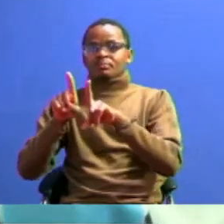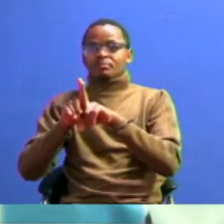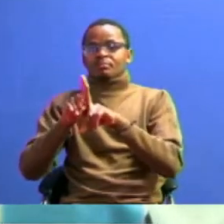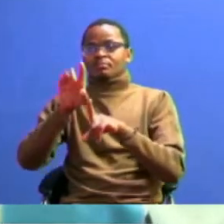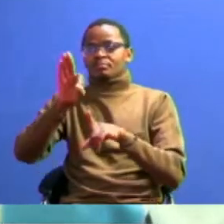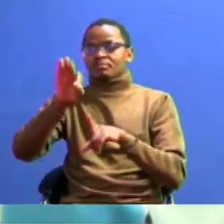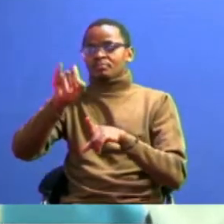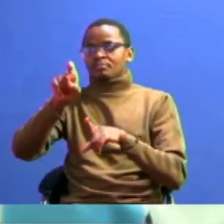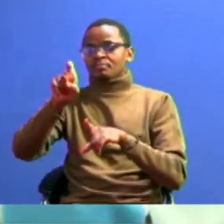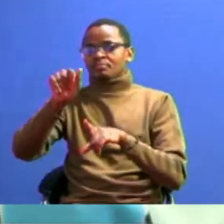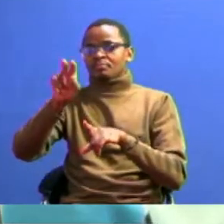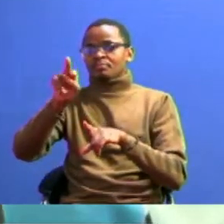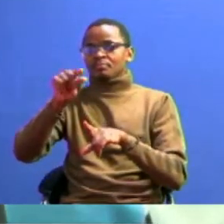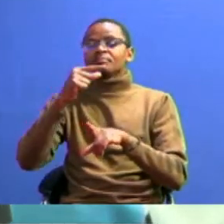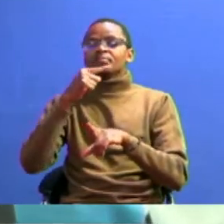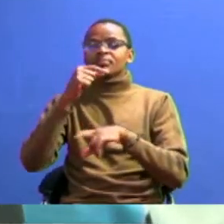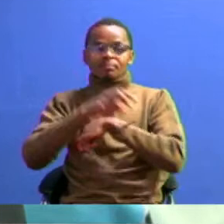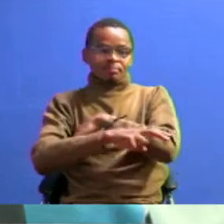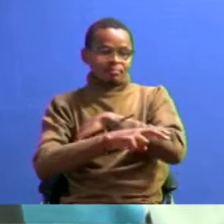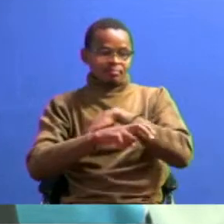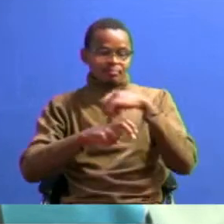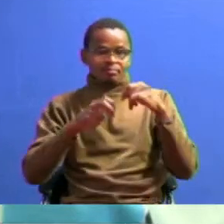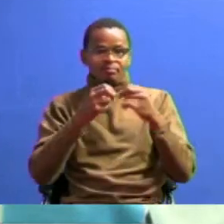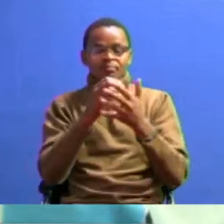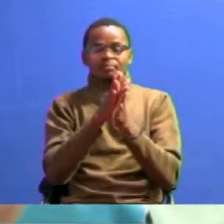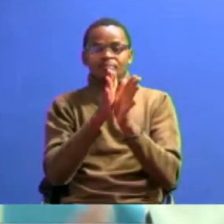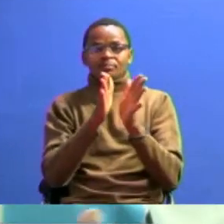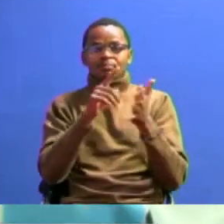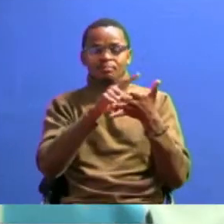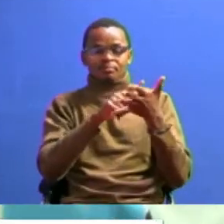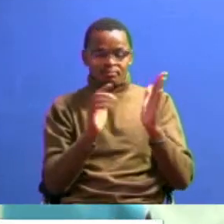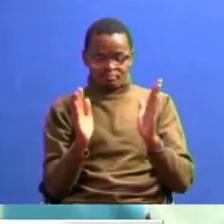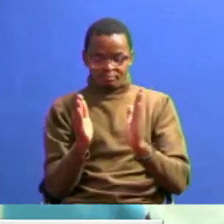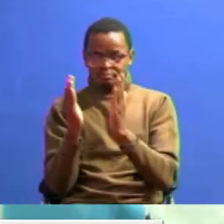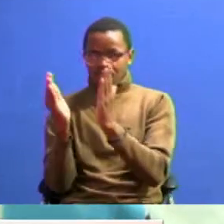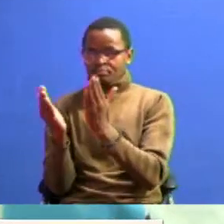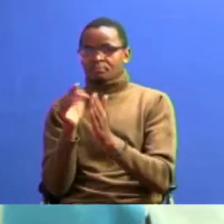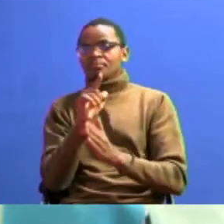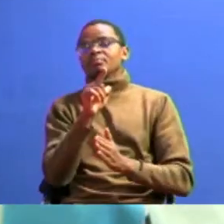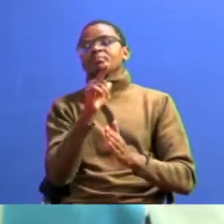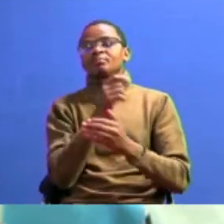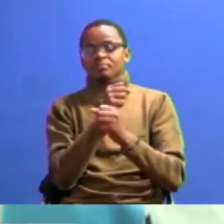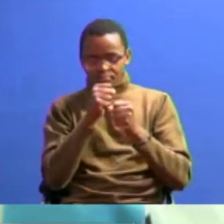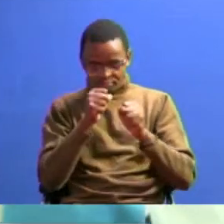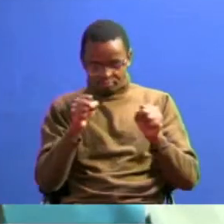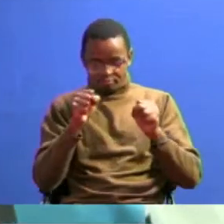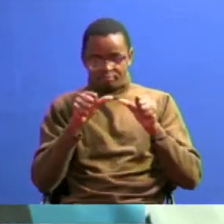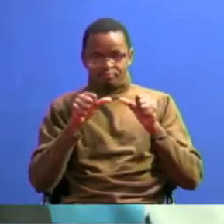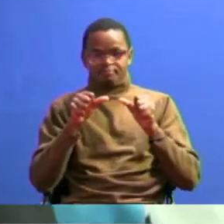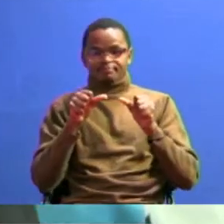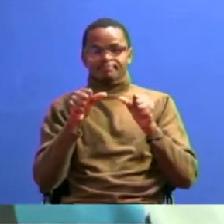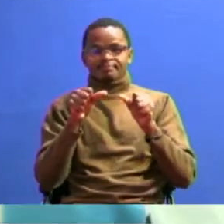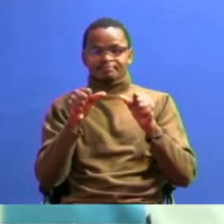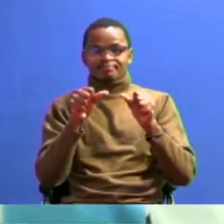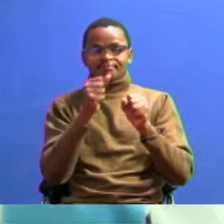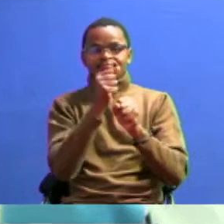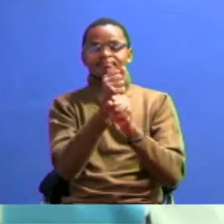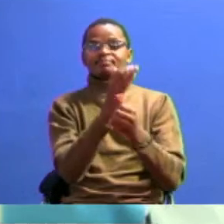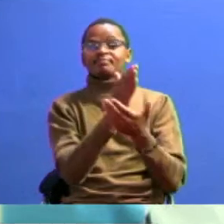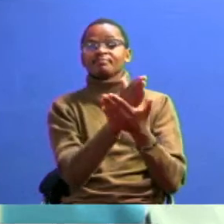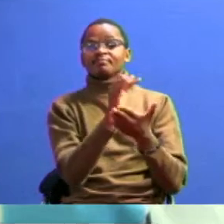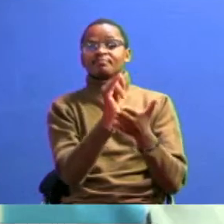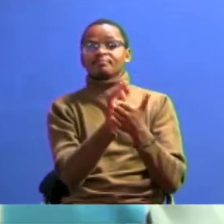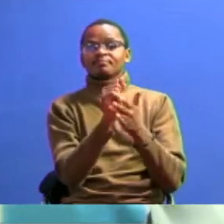fixing those who loot from public coffers. And I want to encourage you, Your Excellency, continue ensuring that